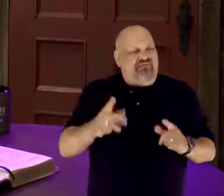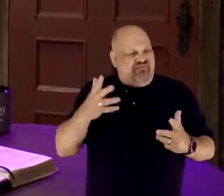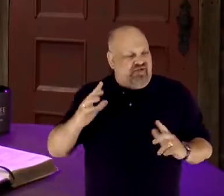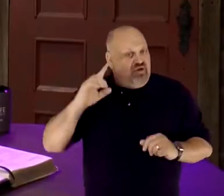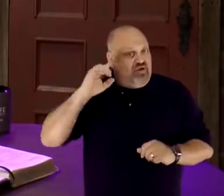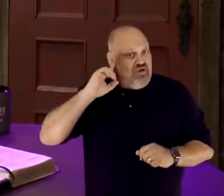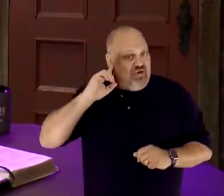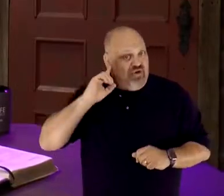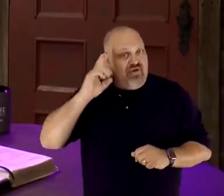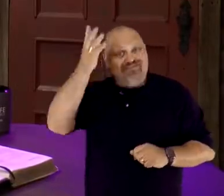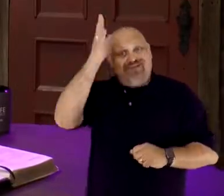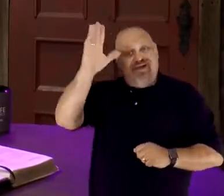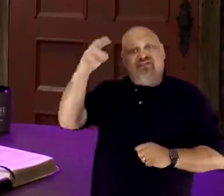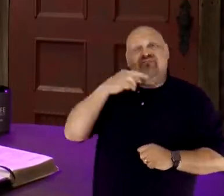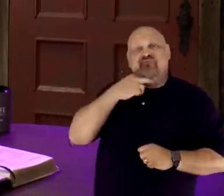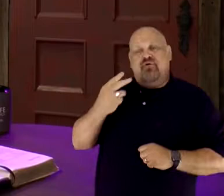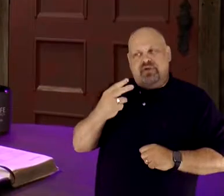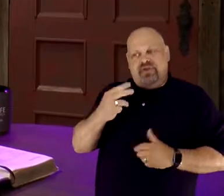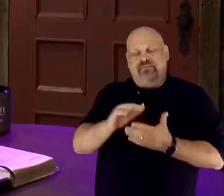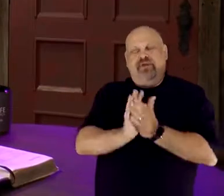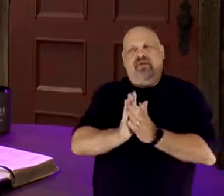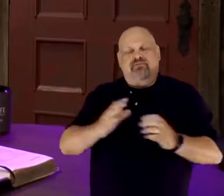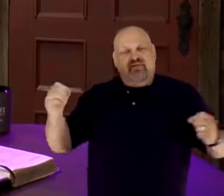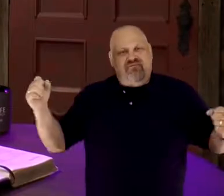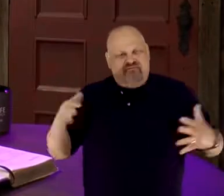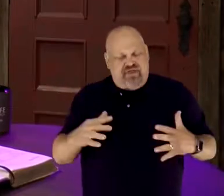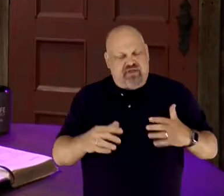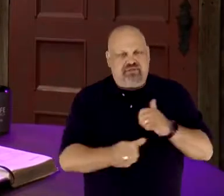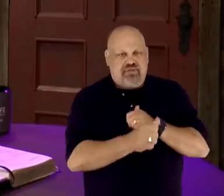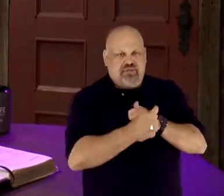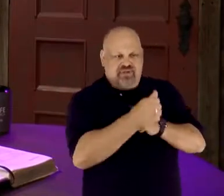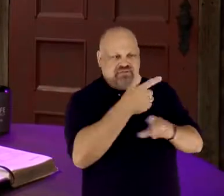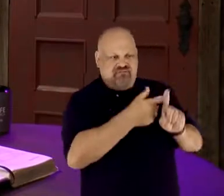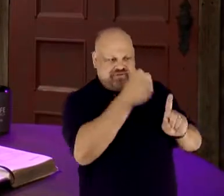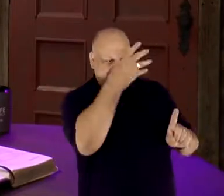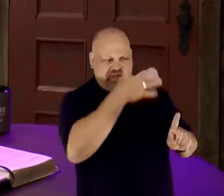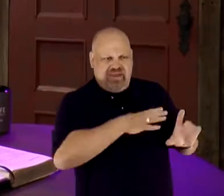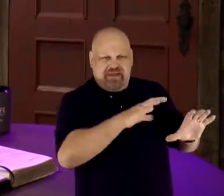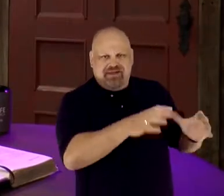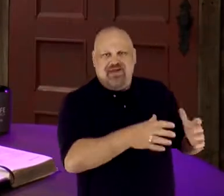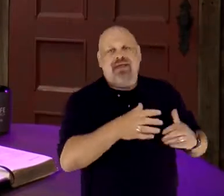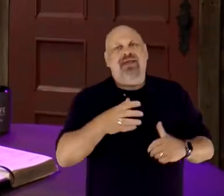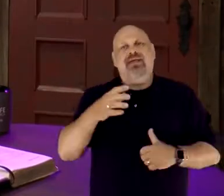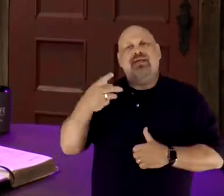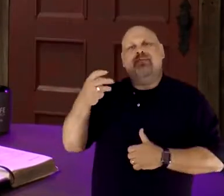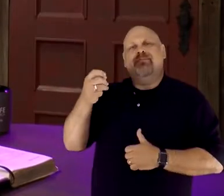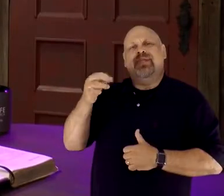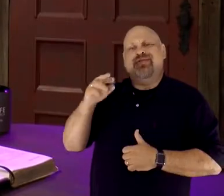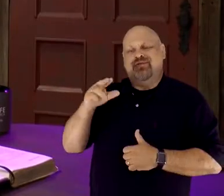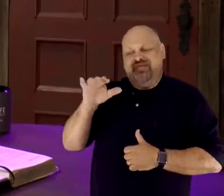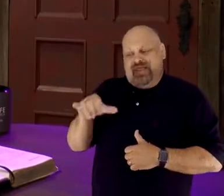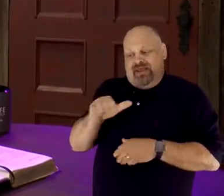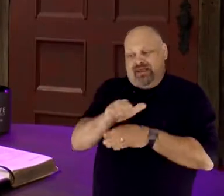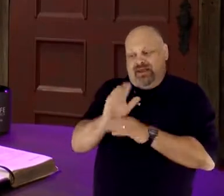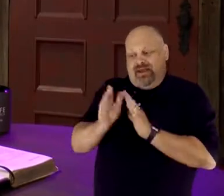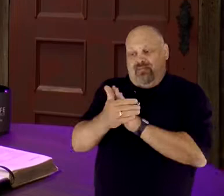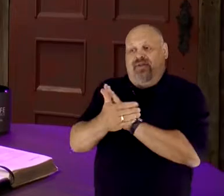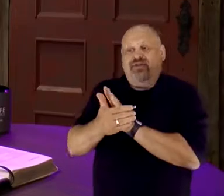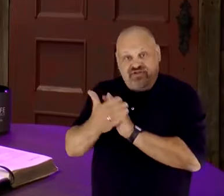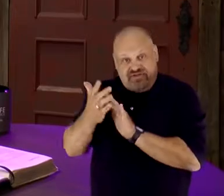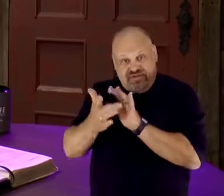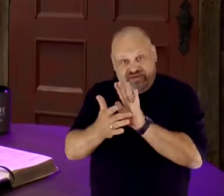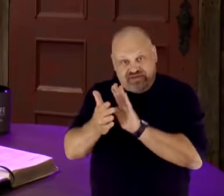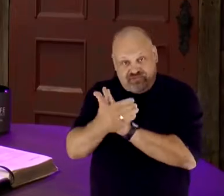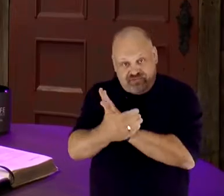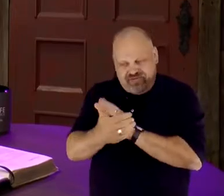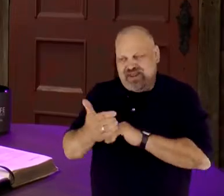voice of God come to fear the threats of man? Peter denied Jesus on the night he was betrayed, but Peter